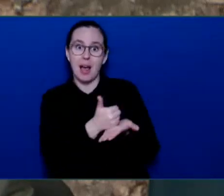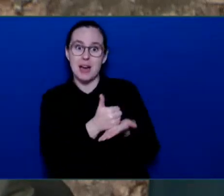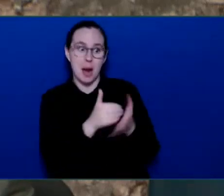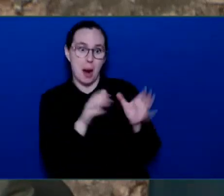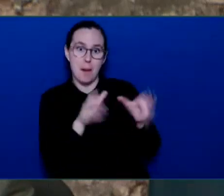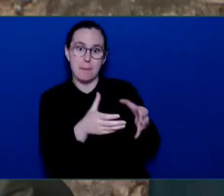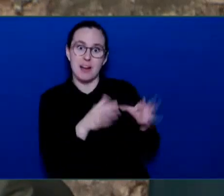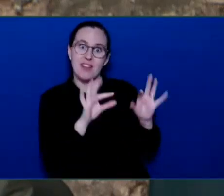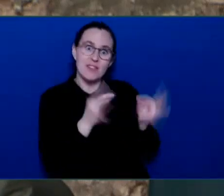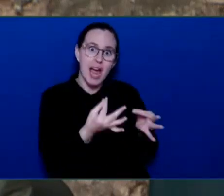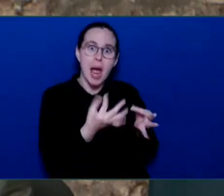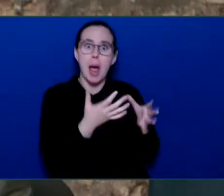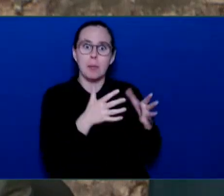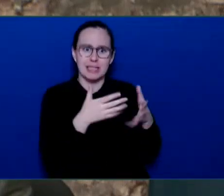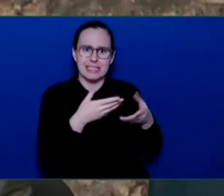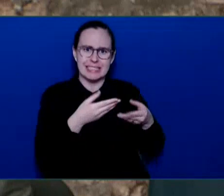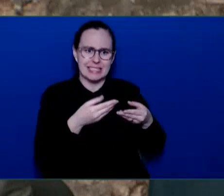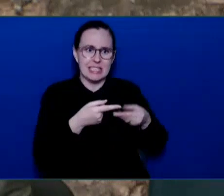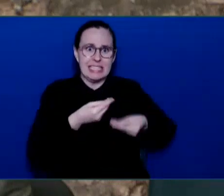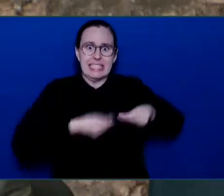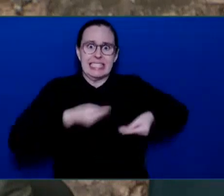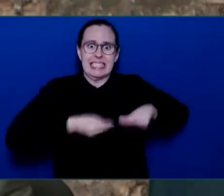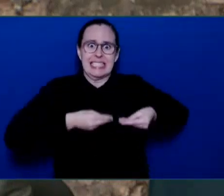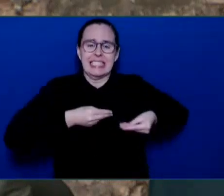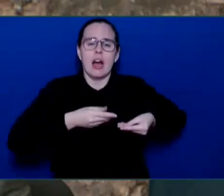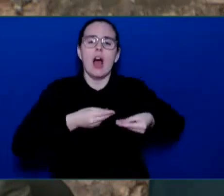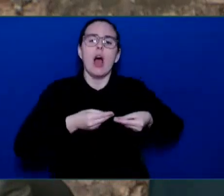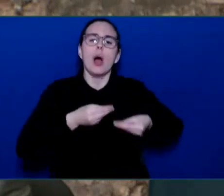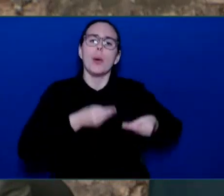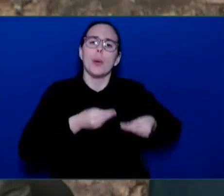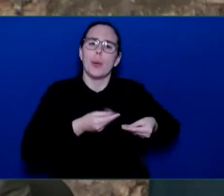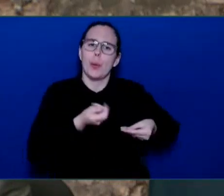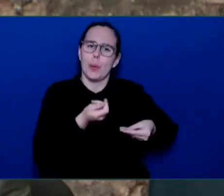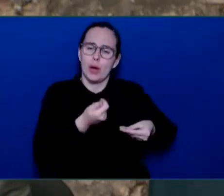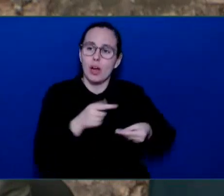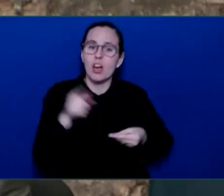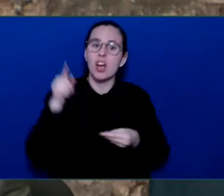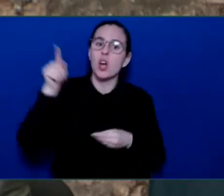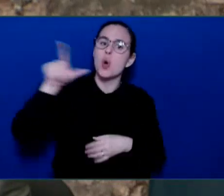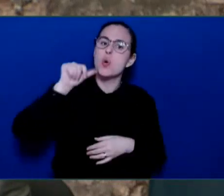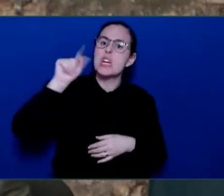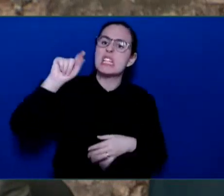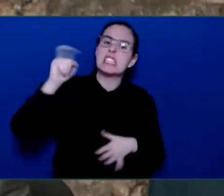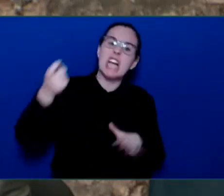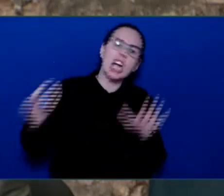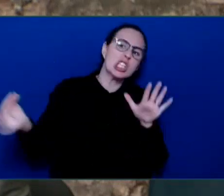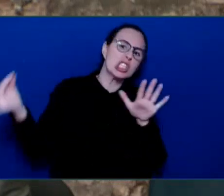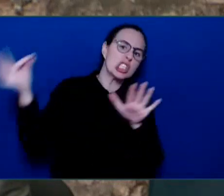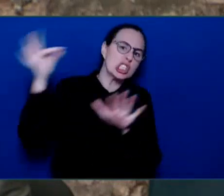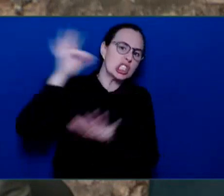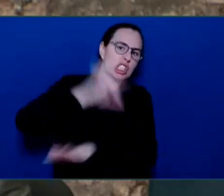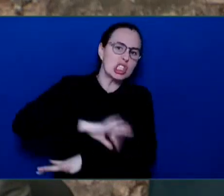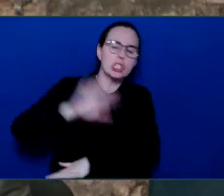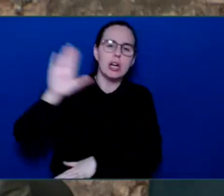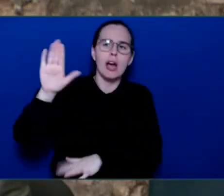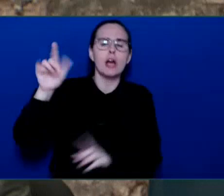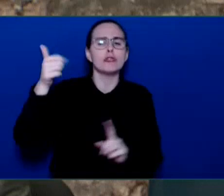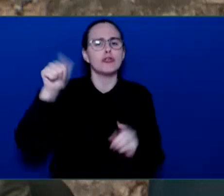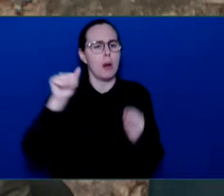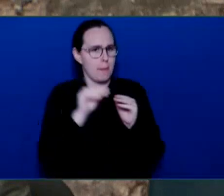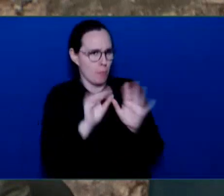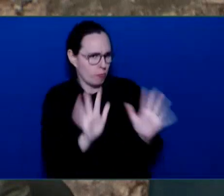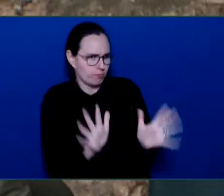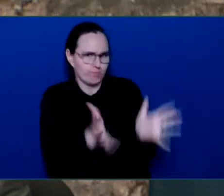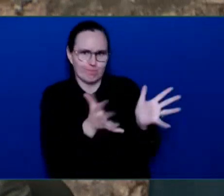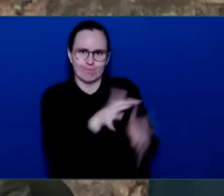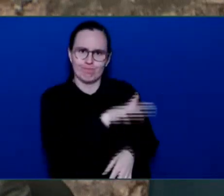top of the wage range, we're actually reducing costs for people. And we're going to keep doing that to keep helping people, just like the very